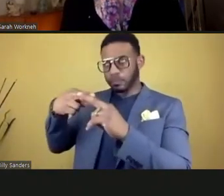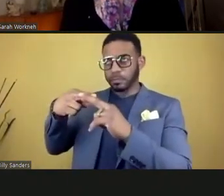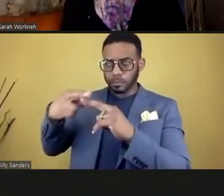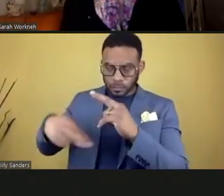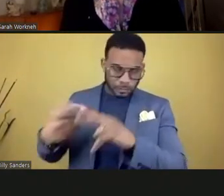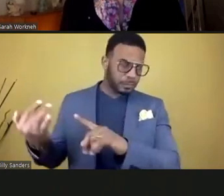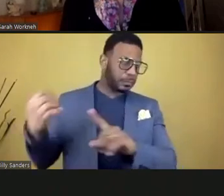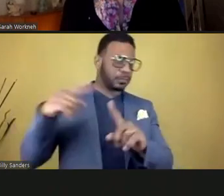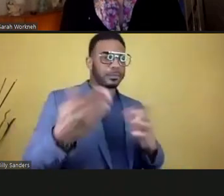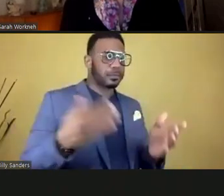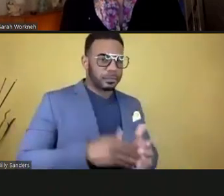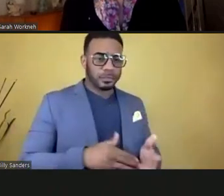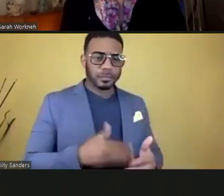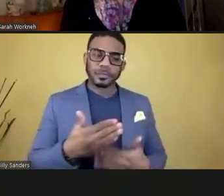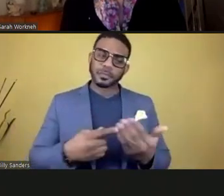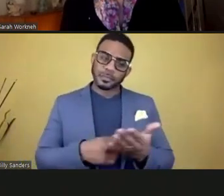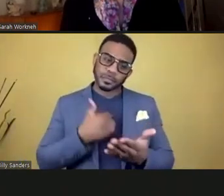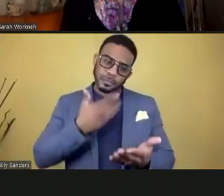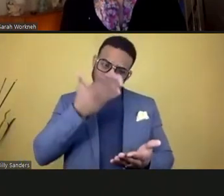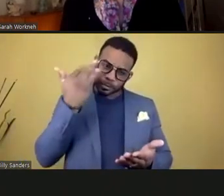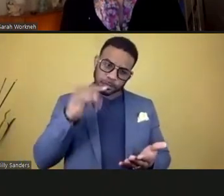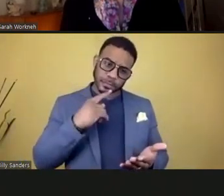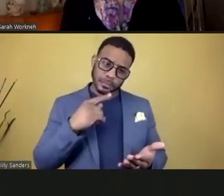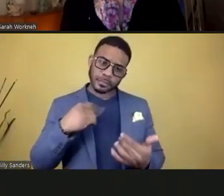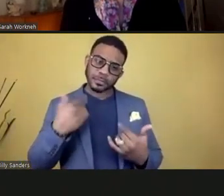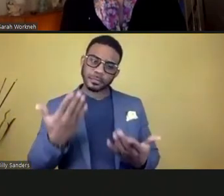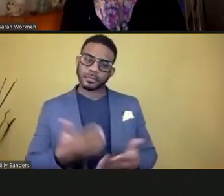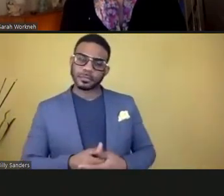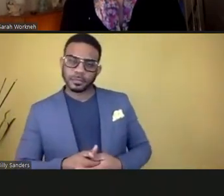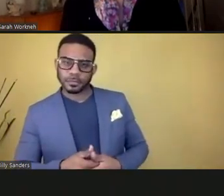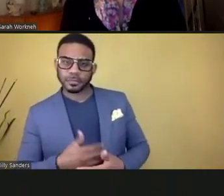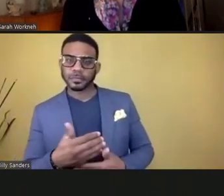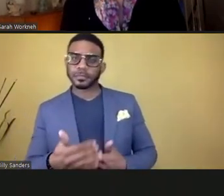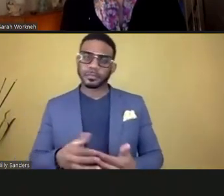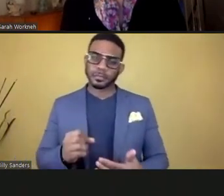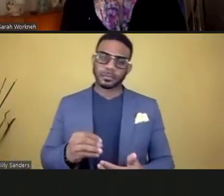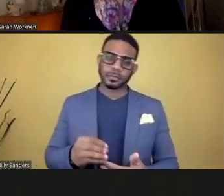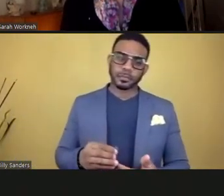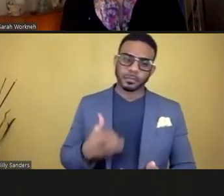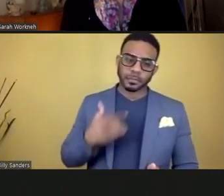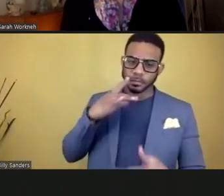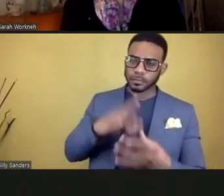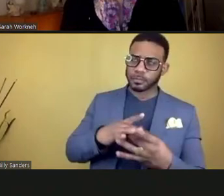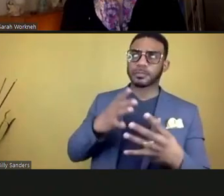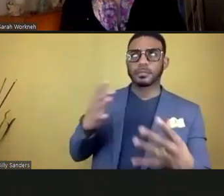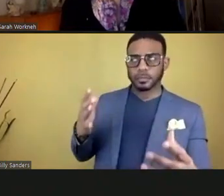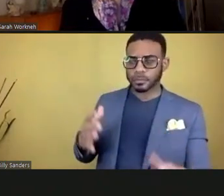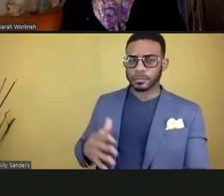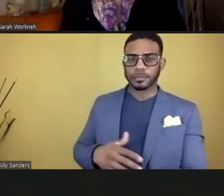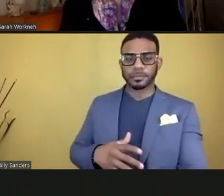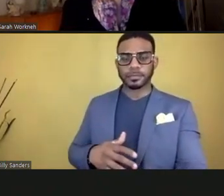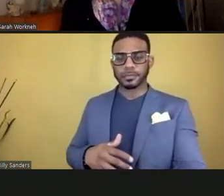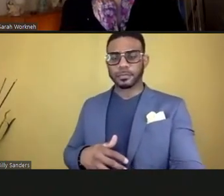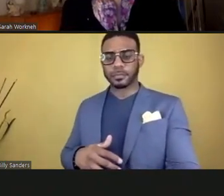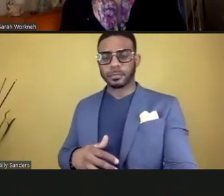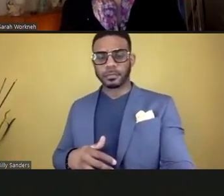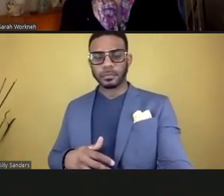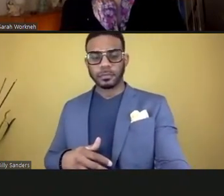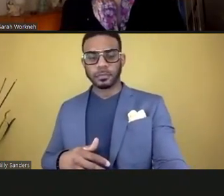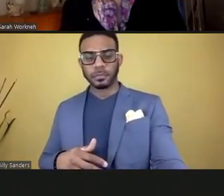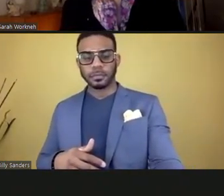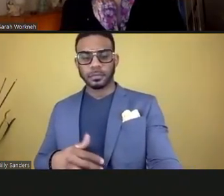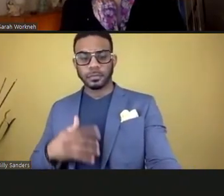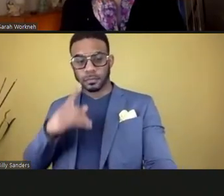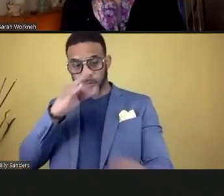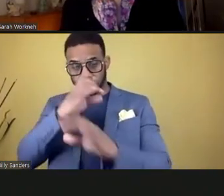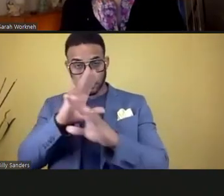here again, and sometimes we forget that we've been here. So I know I said a lot there, but imagine, I think all of us have